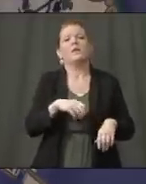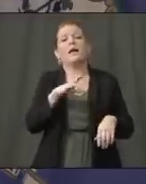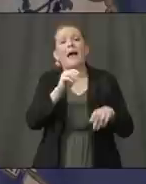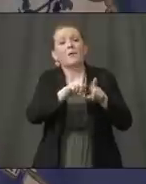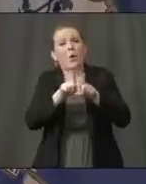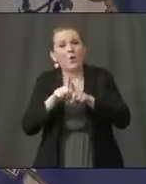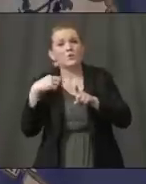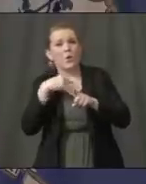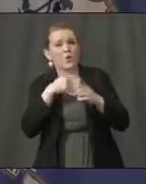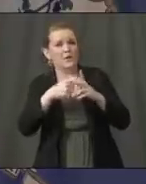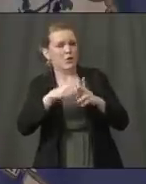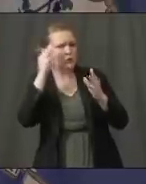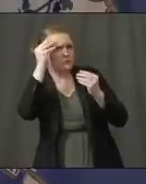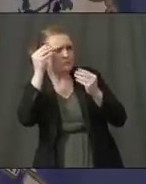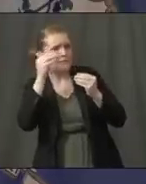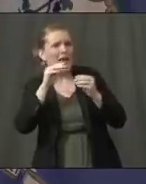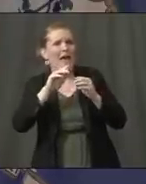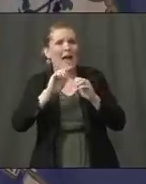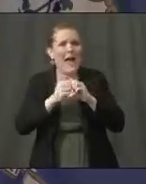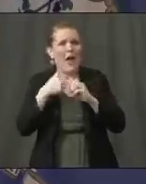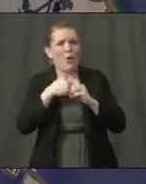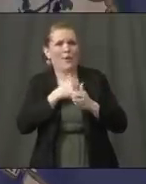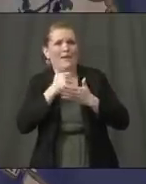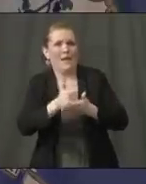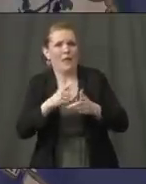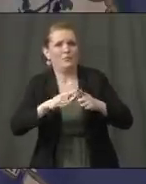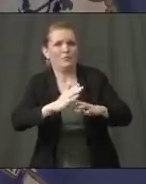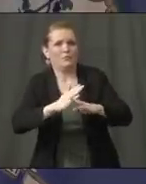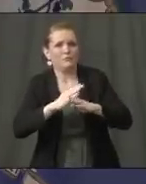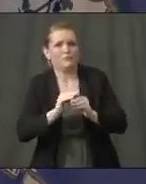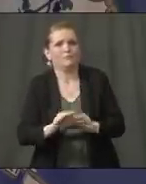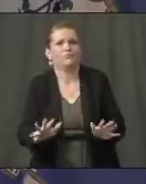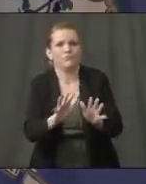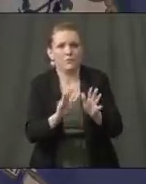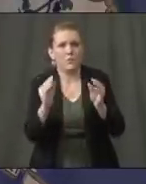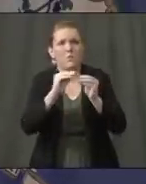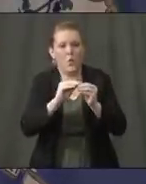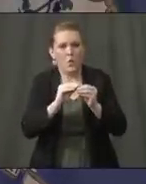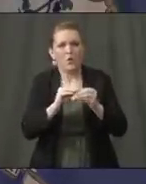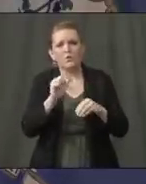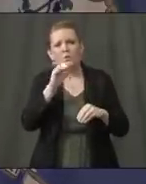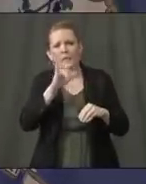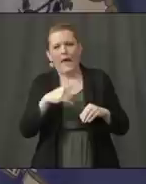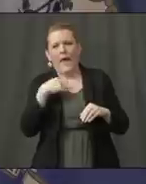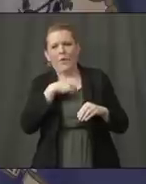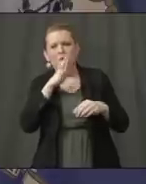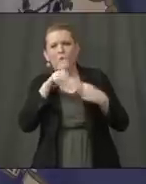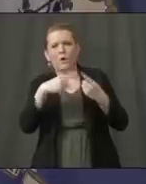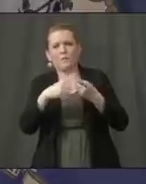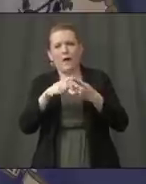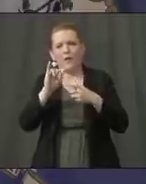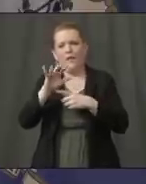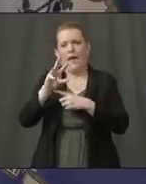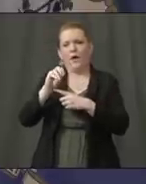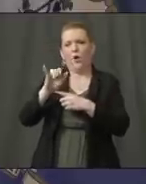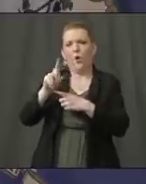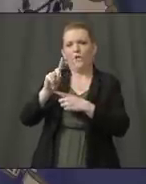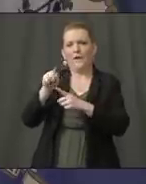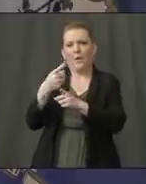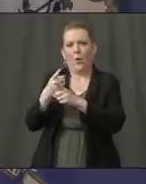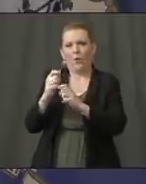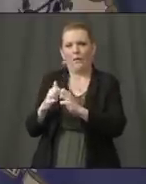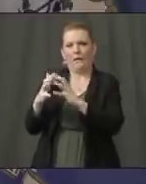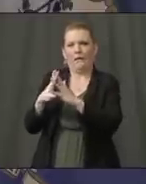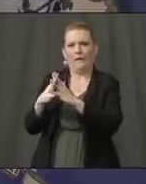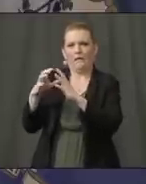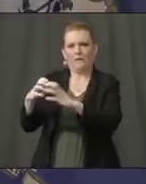up COVID-only nursing homes. And that would be a second priority for our testing. And I also think a lot about